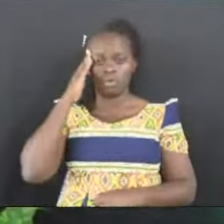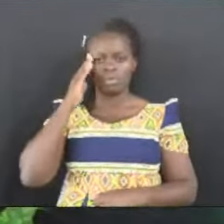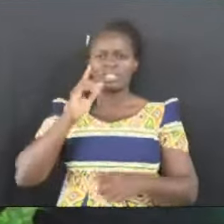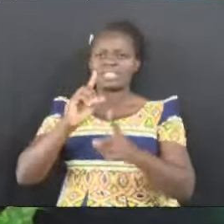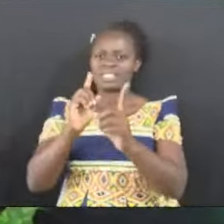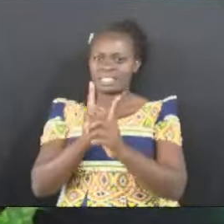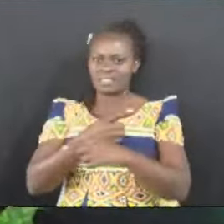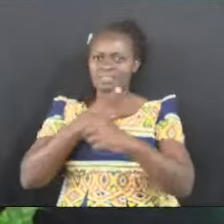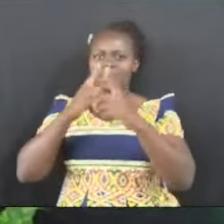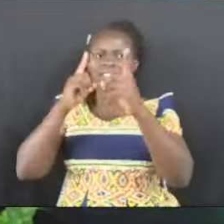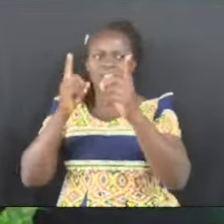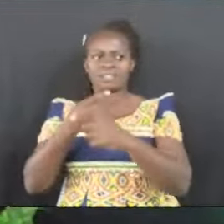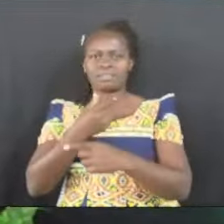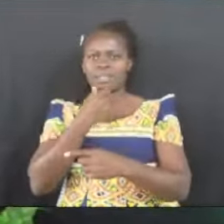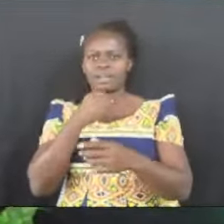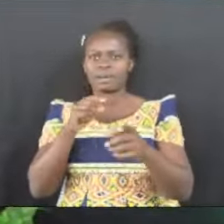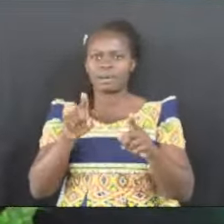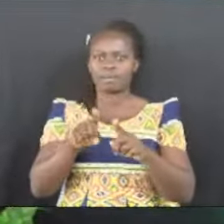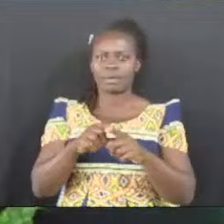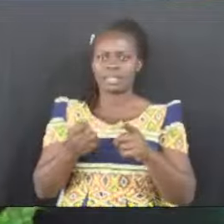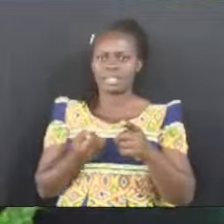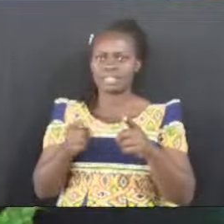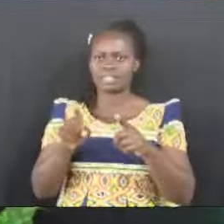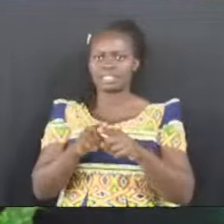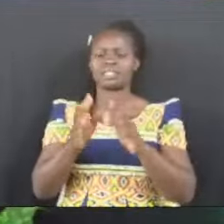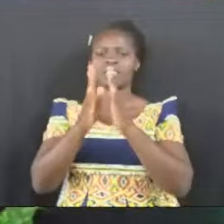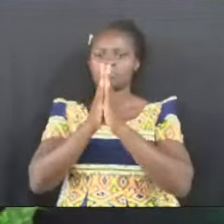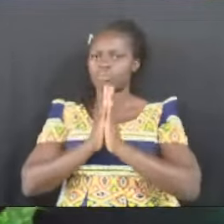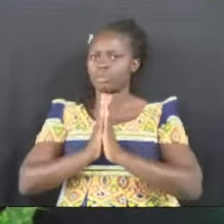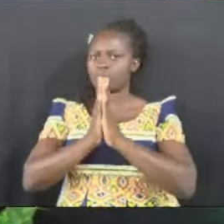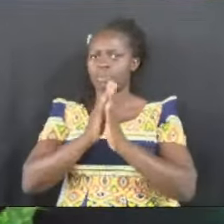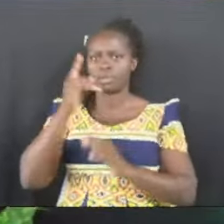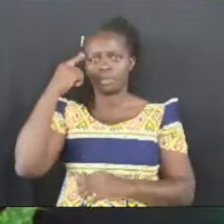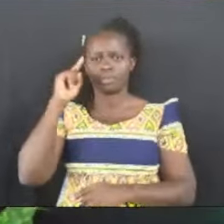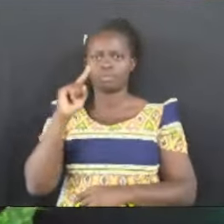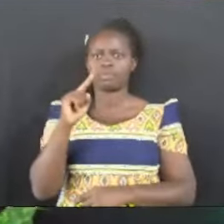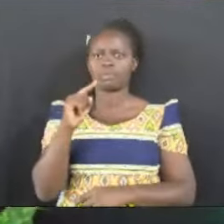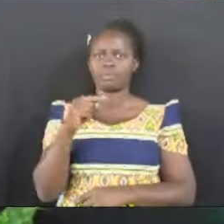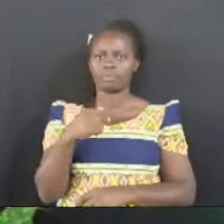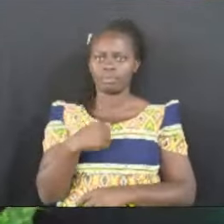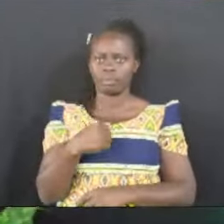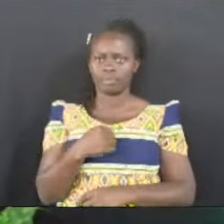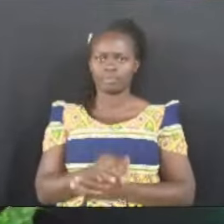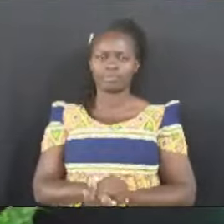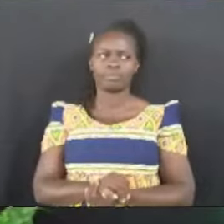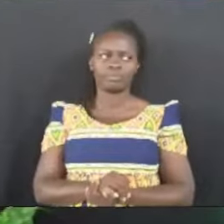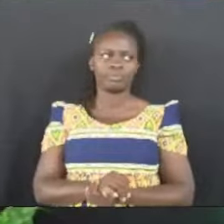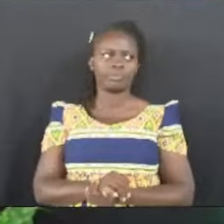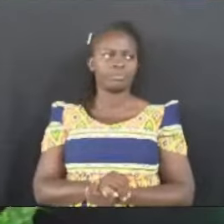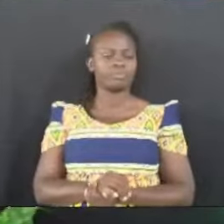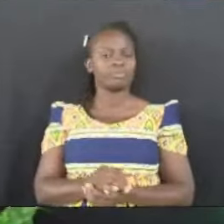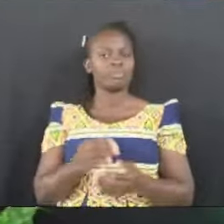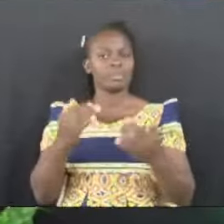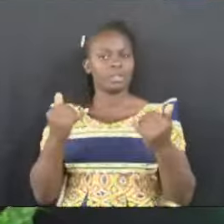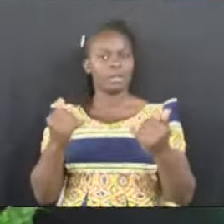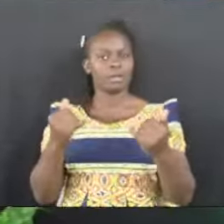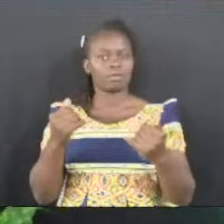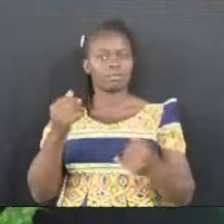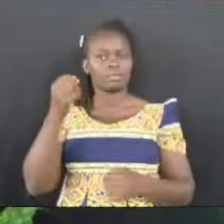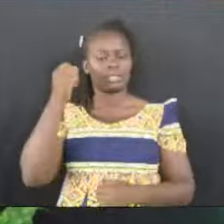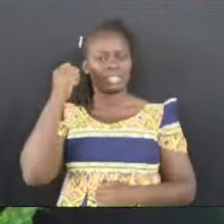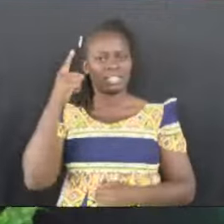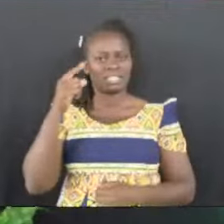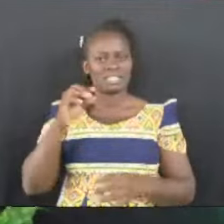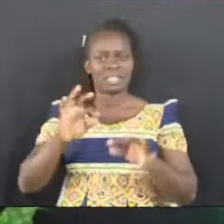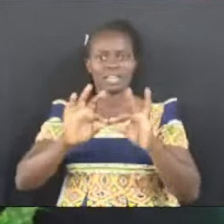sisters telling me that they were praying for me. So all of a sudden I realized my